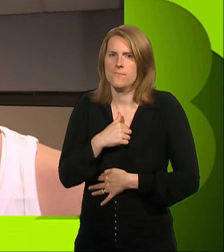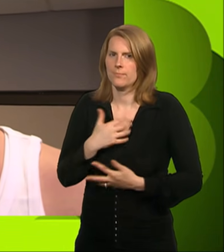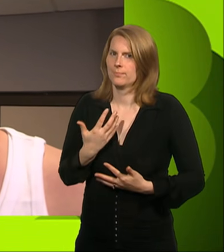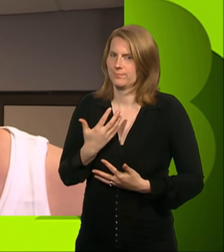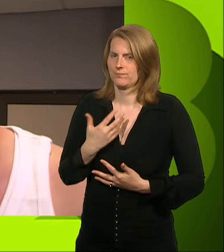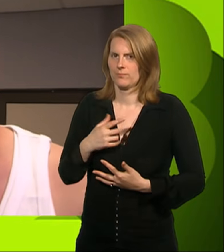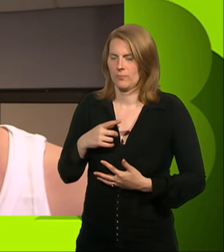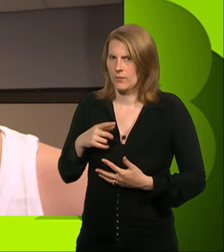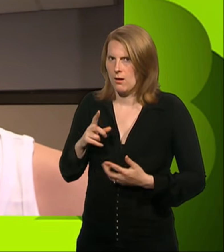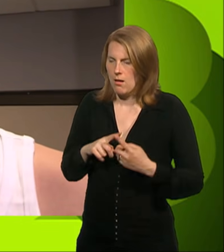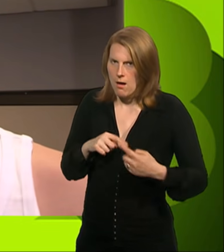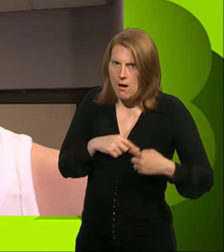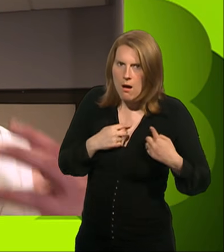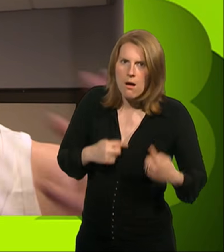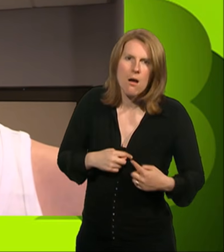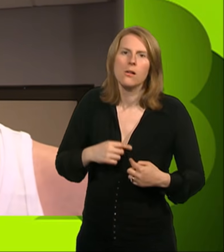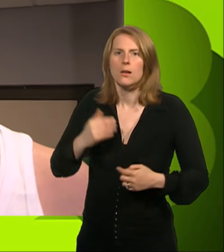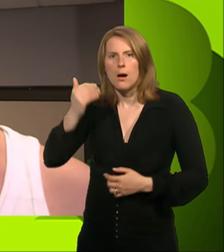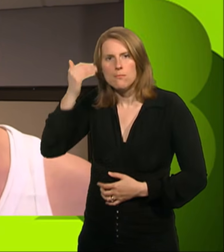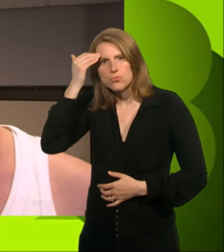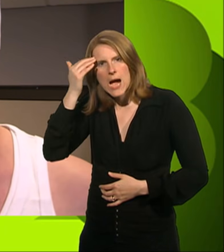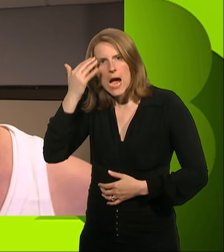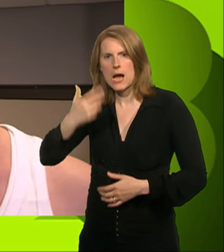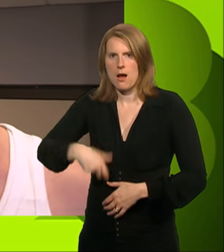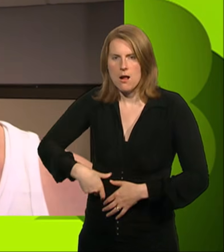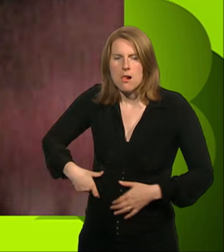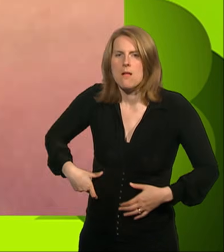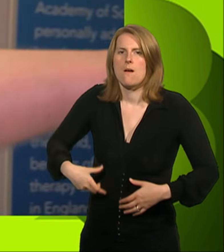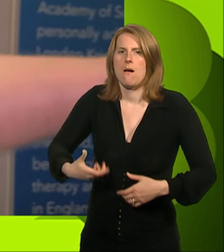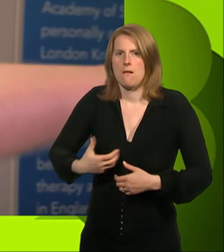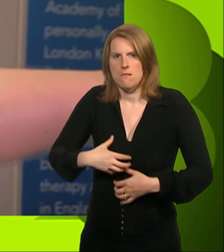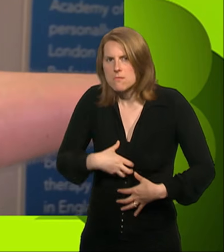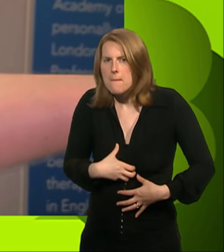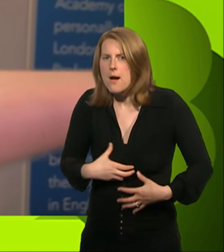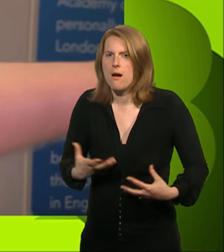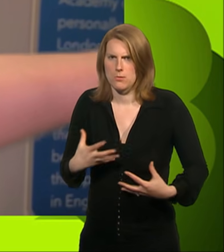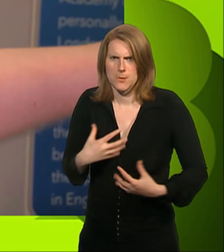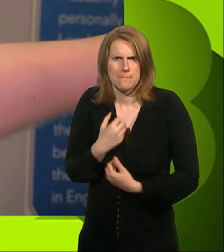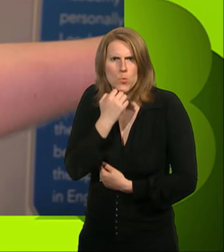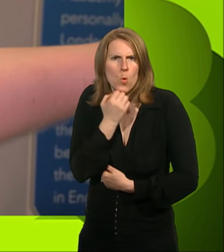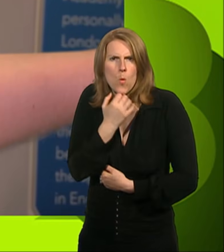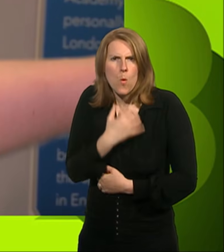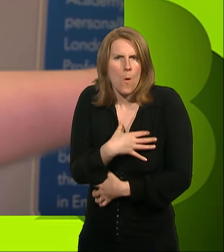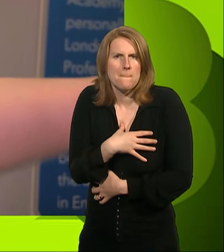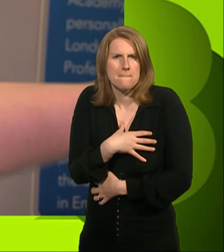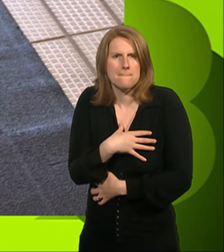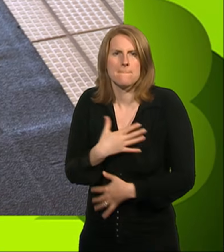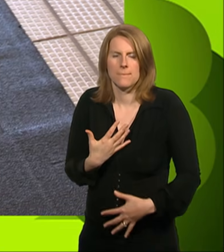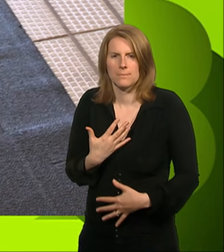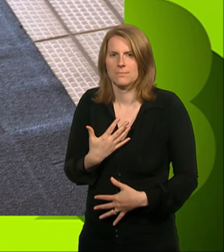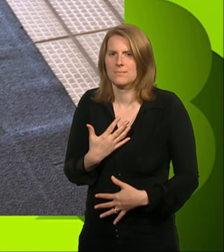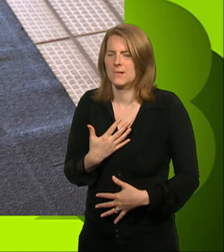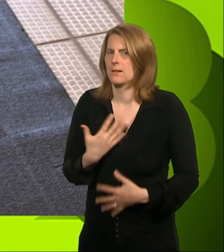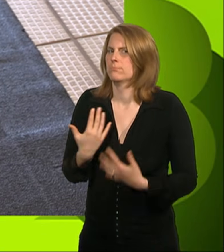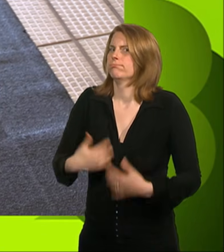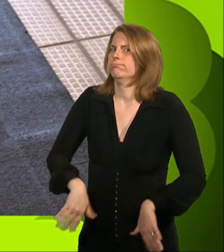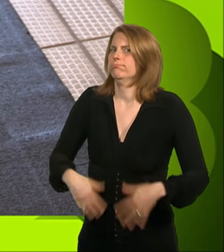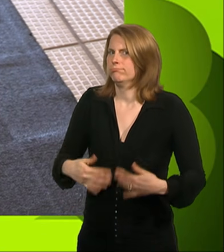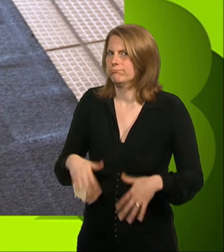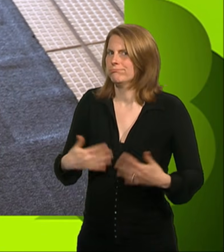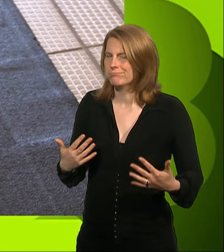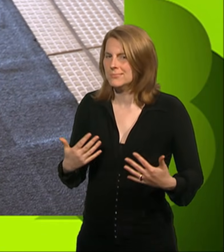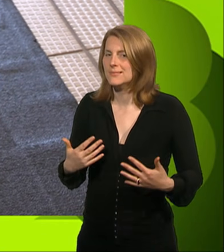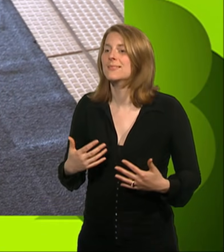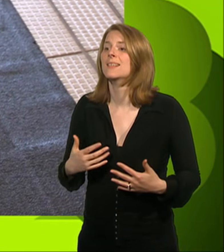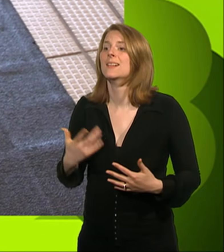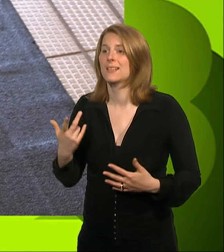brings it into the middle of my body to keep my organs warm, my brain going, all of these things. When I come out into the warm, my body immediately releases that